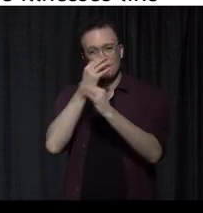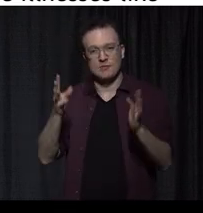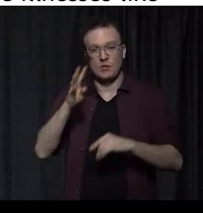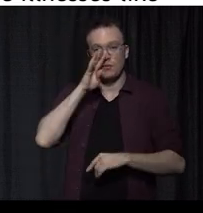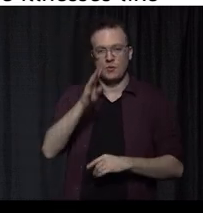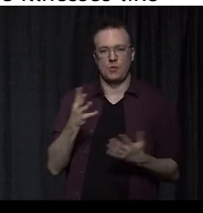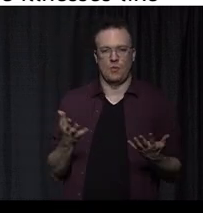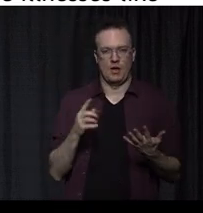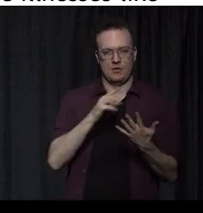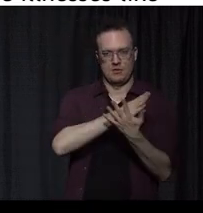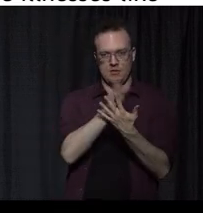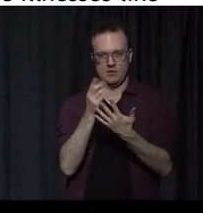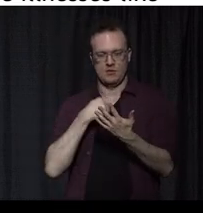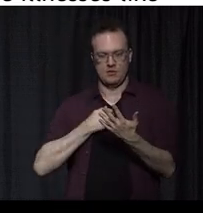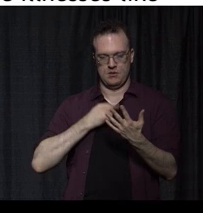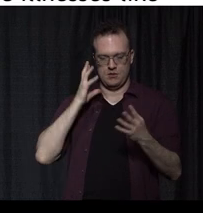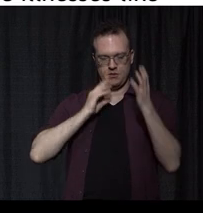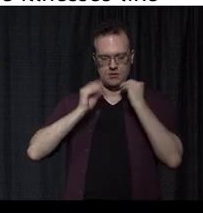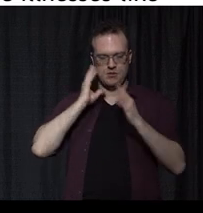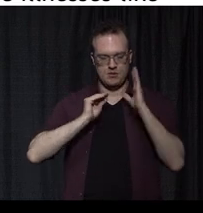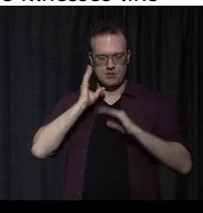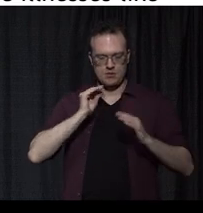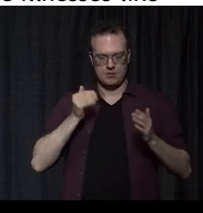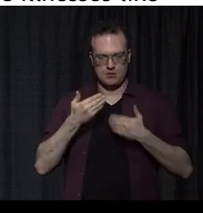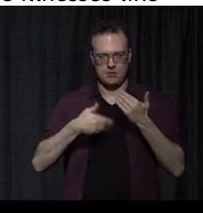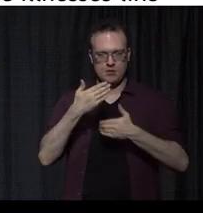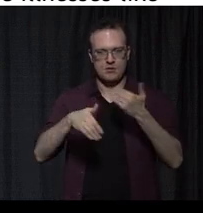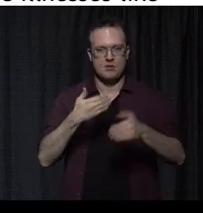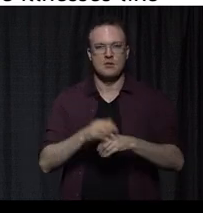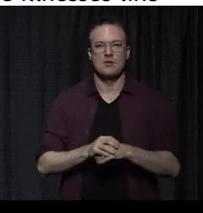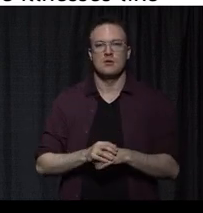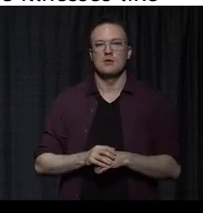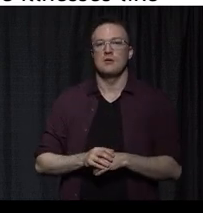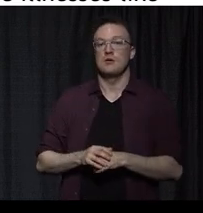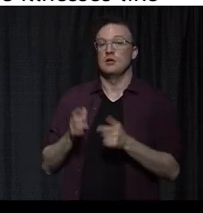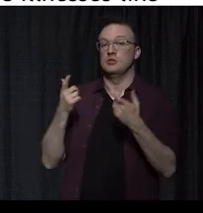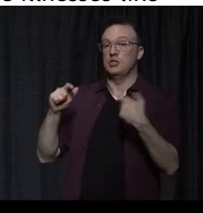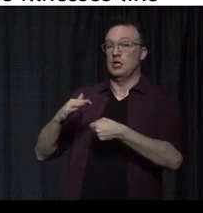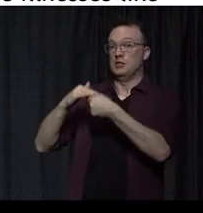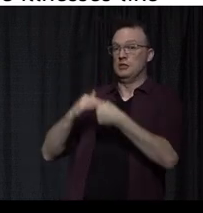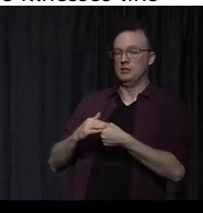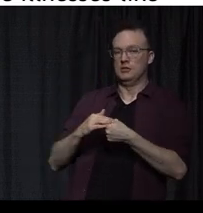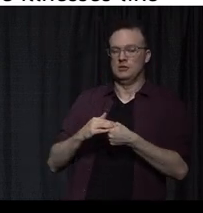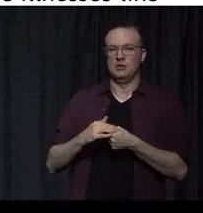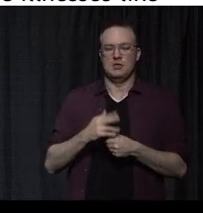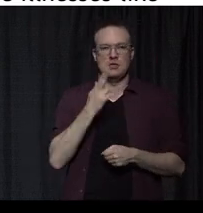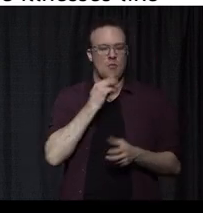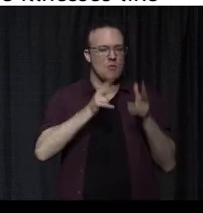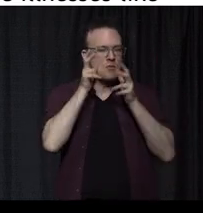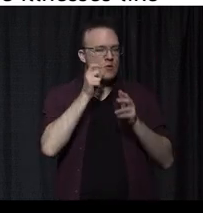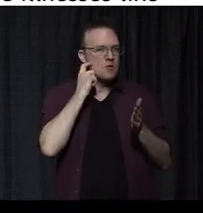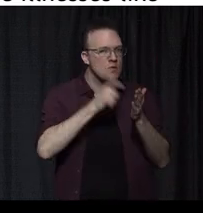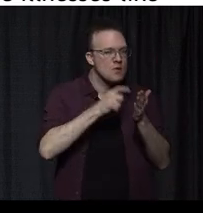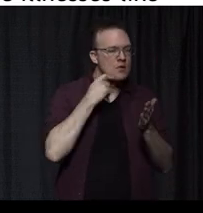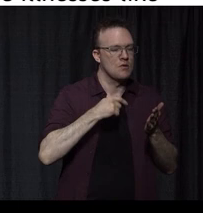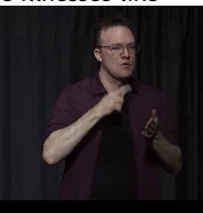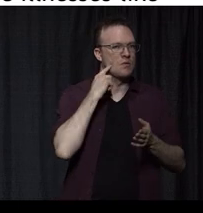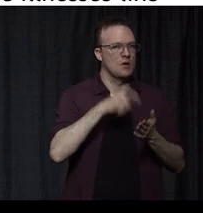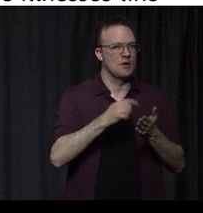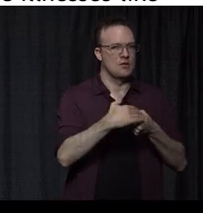ignore. I've endured micro and macro aggressions that have caused me to question my